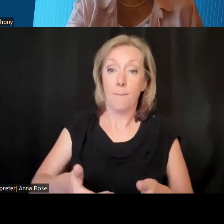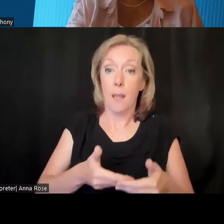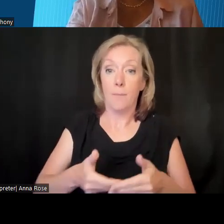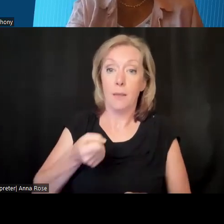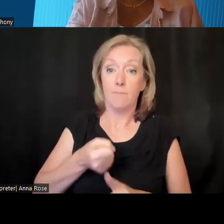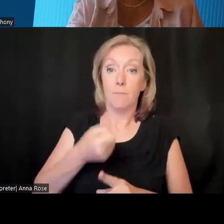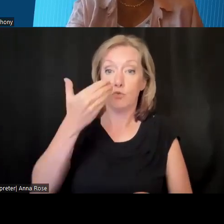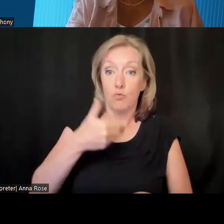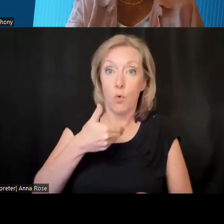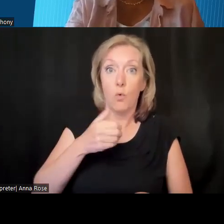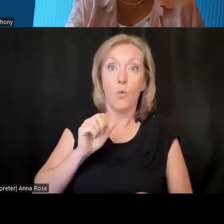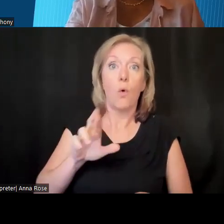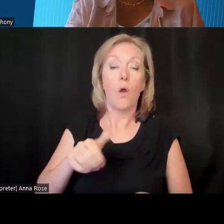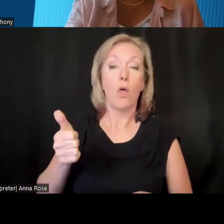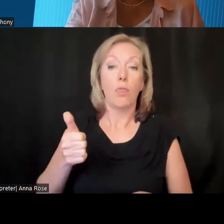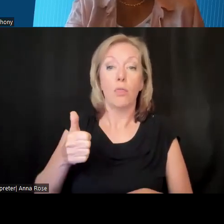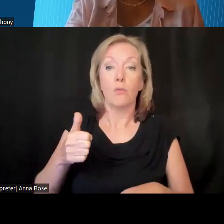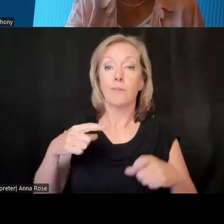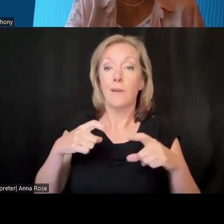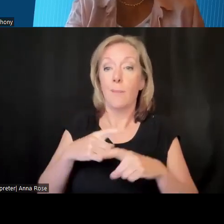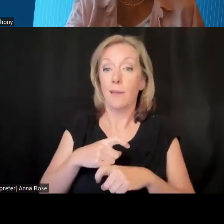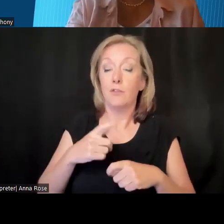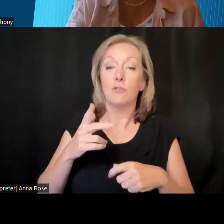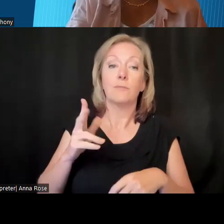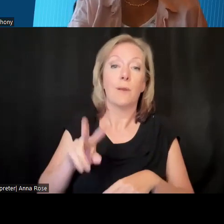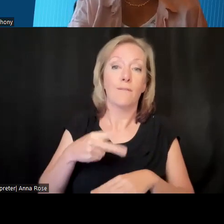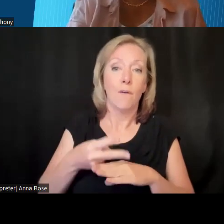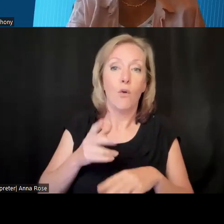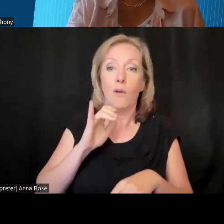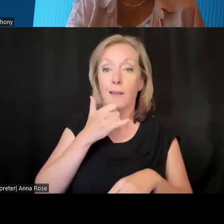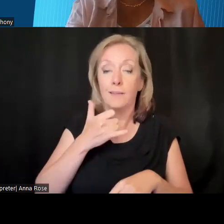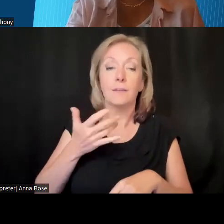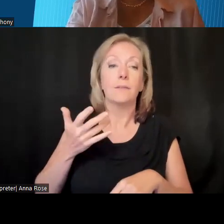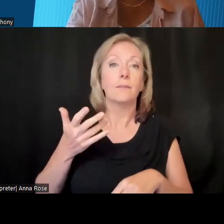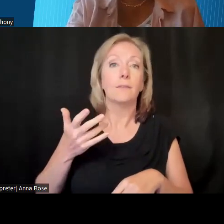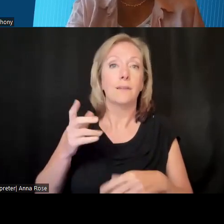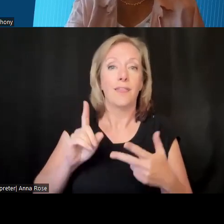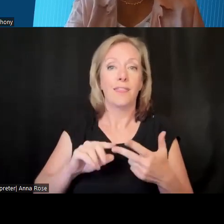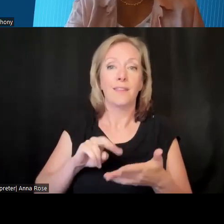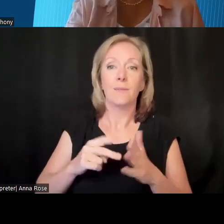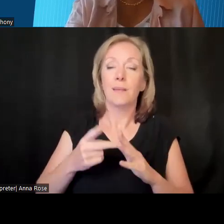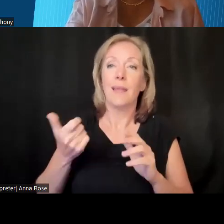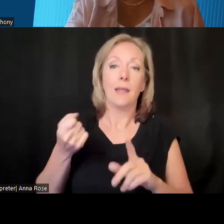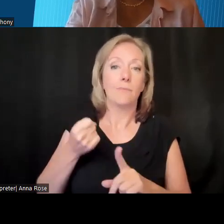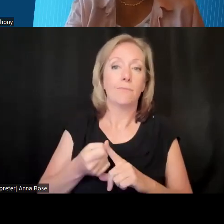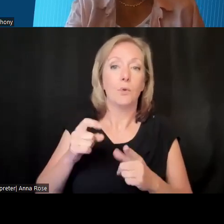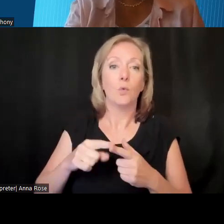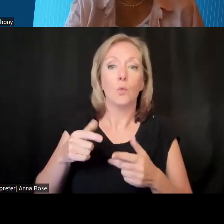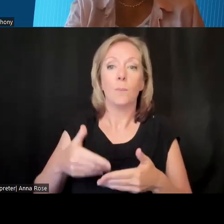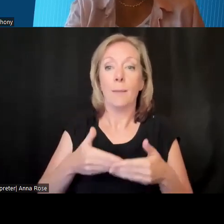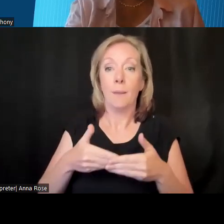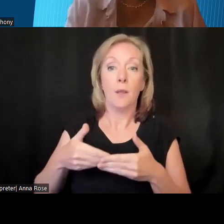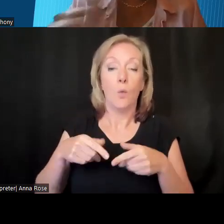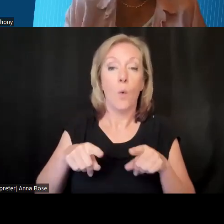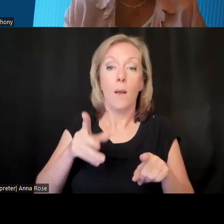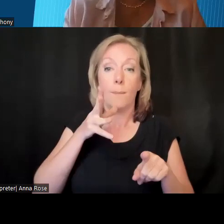the development of the baby? So these are some of the things that can happen to a developing fetus that could result